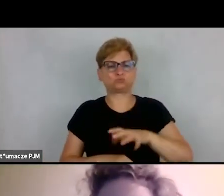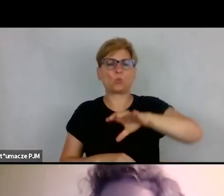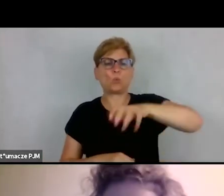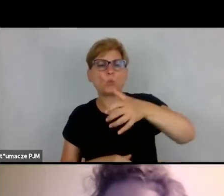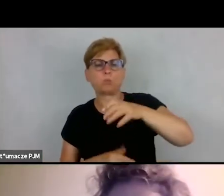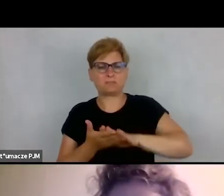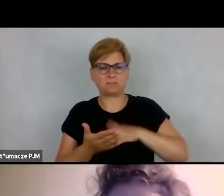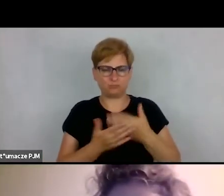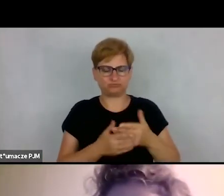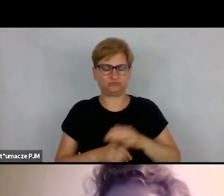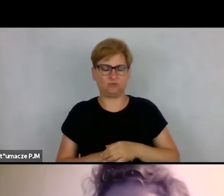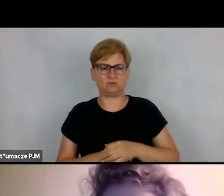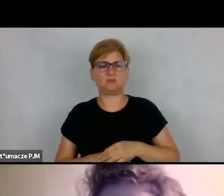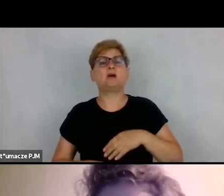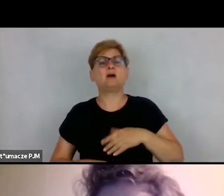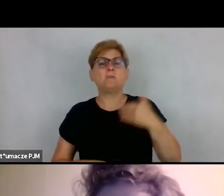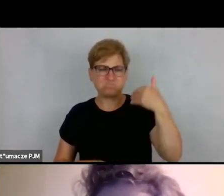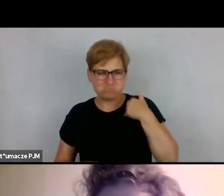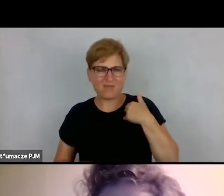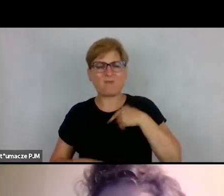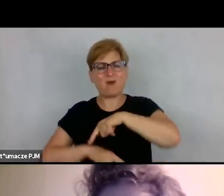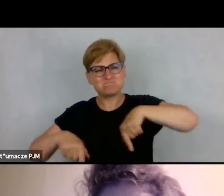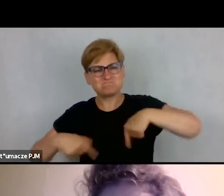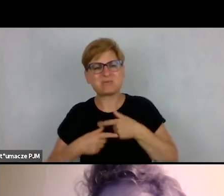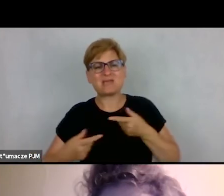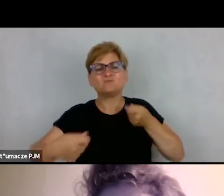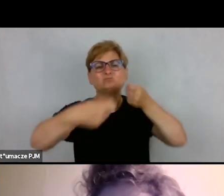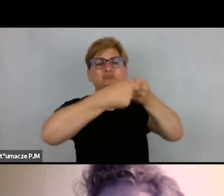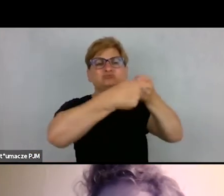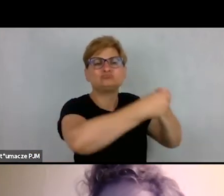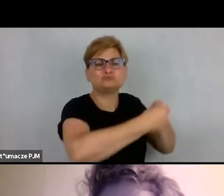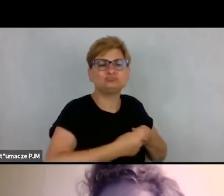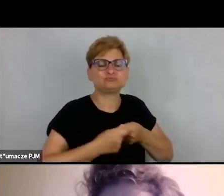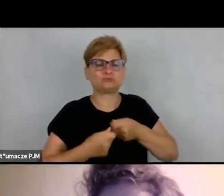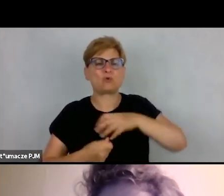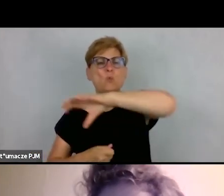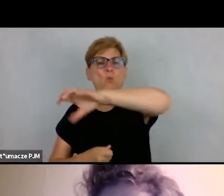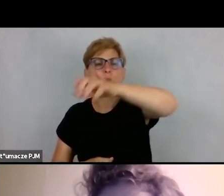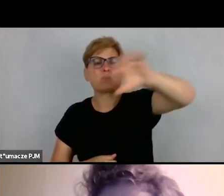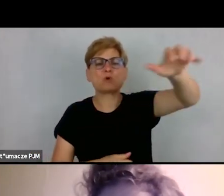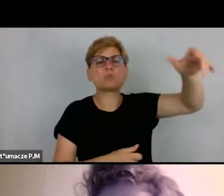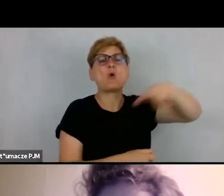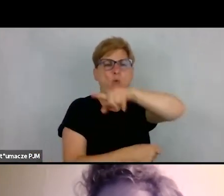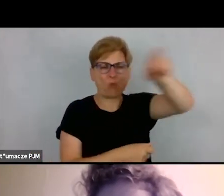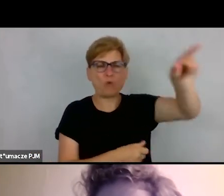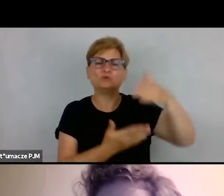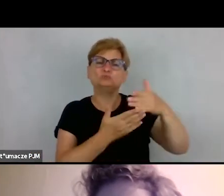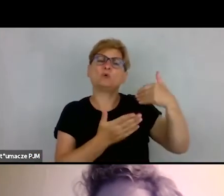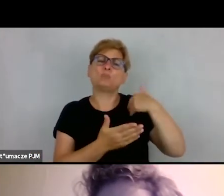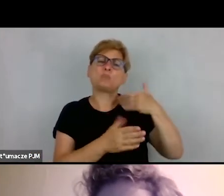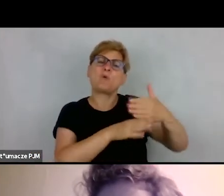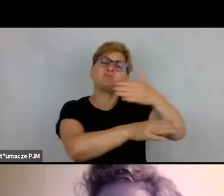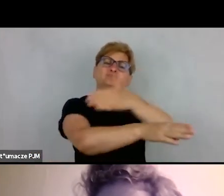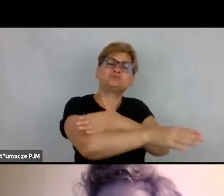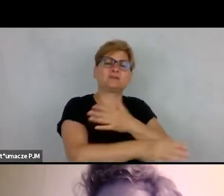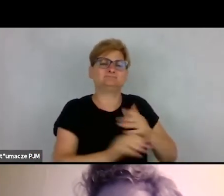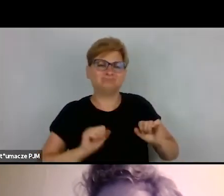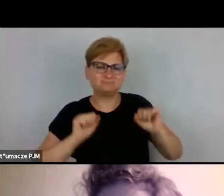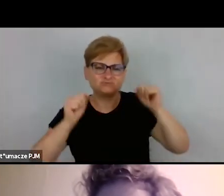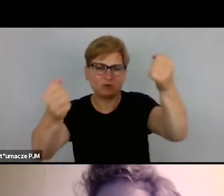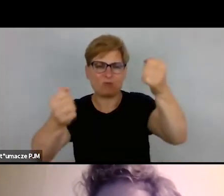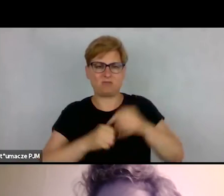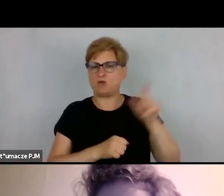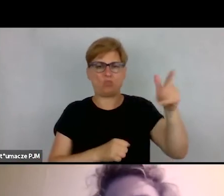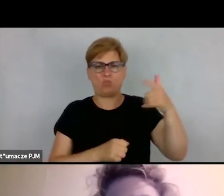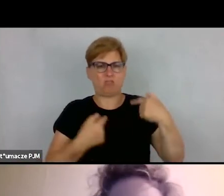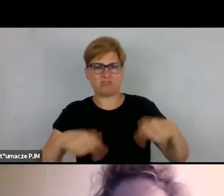communities. And so we didn't find it difficult. Now, it's very different in a context like South Africa, where you've got 40% unemployment,